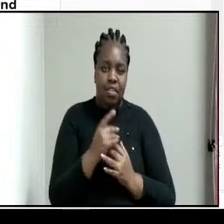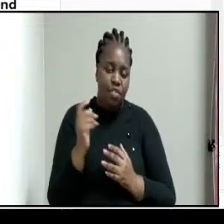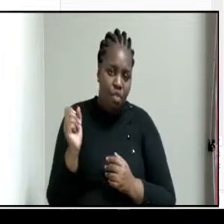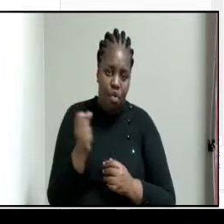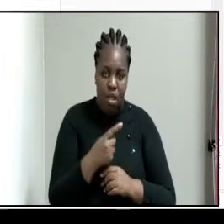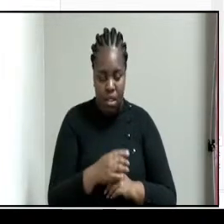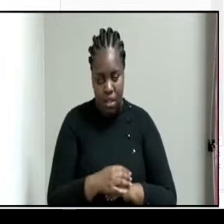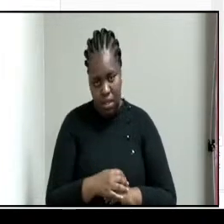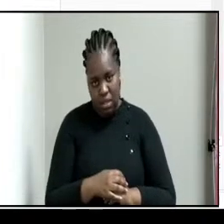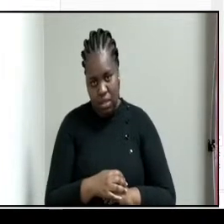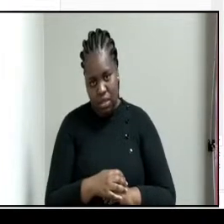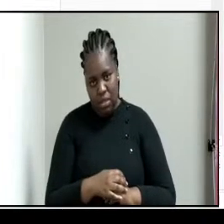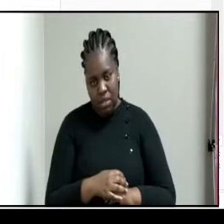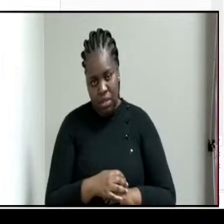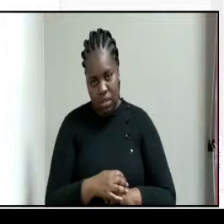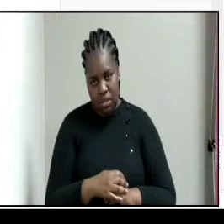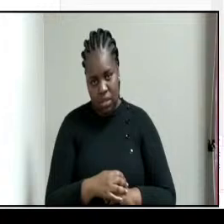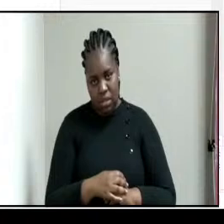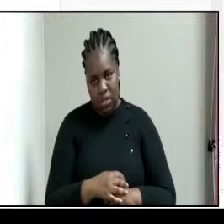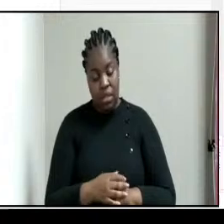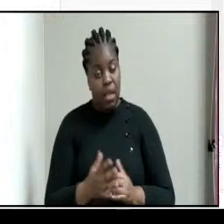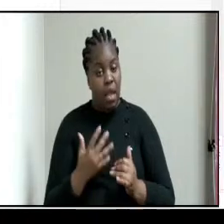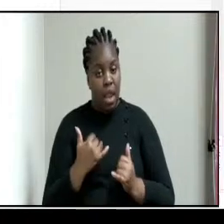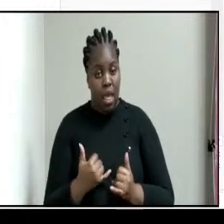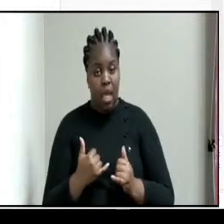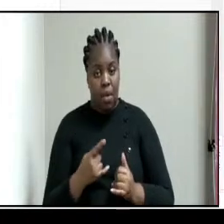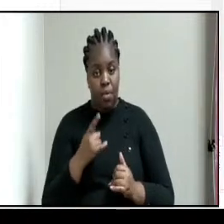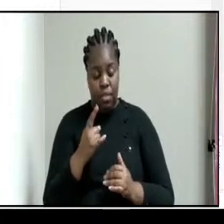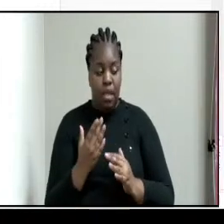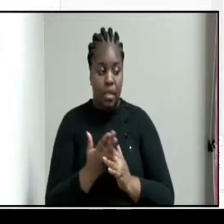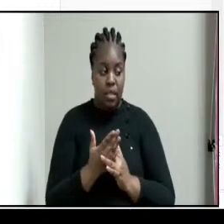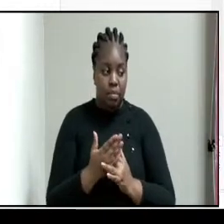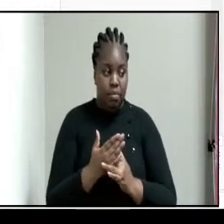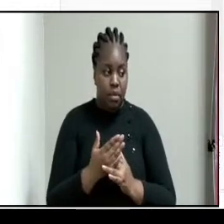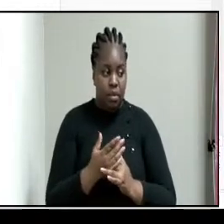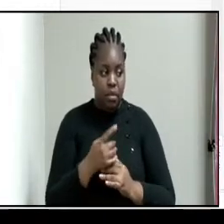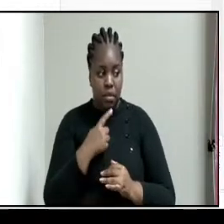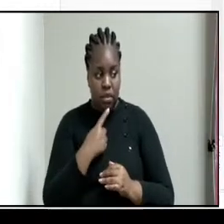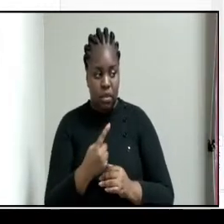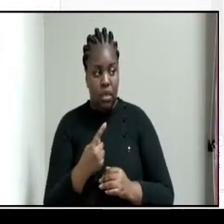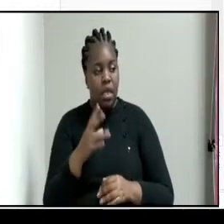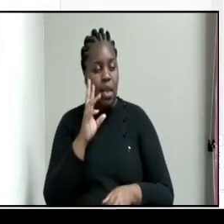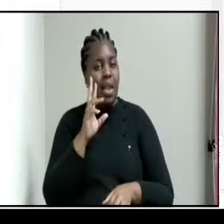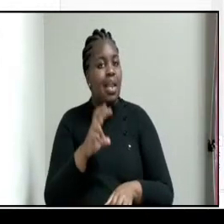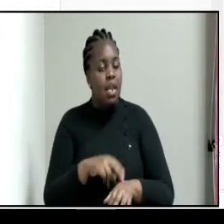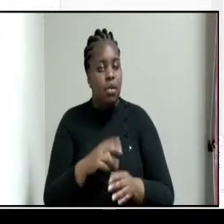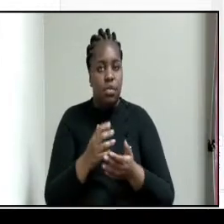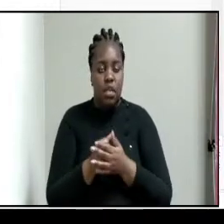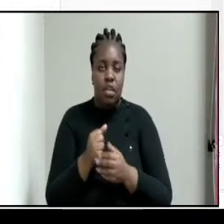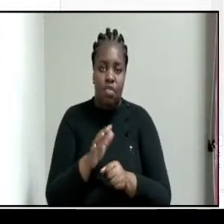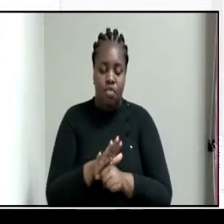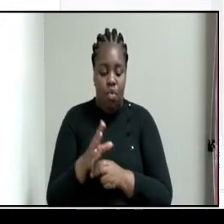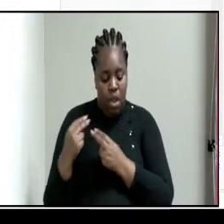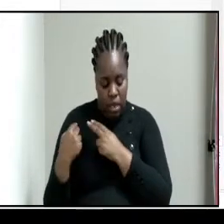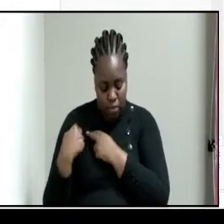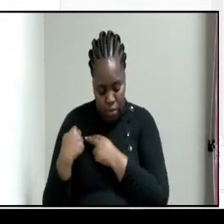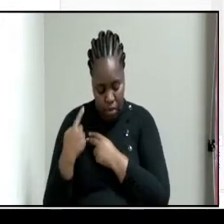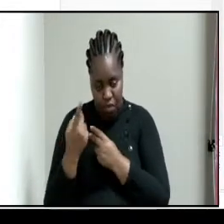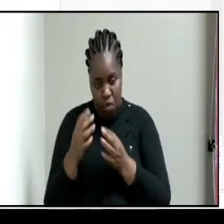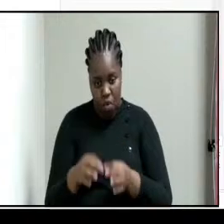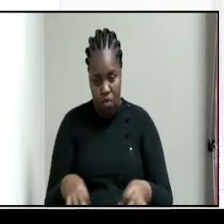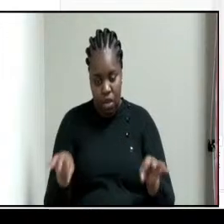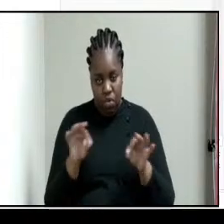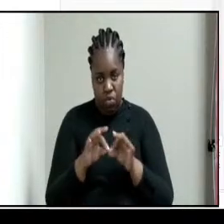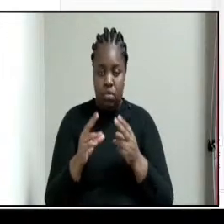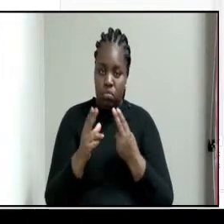everyone. Now, very quickly again, acceptability, which generally entails a need to account for non-nutrient-based values attached